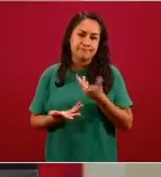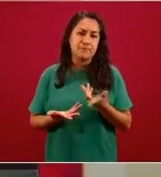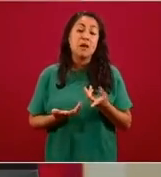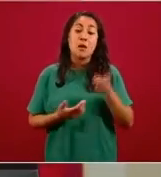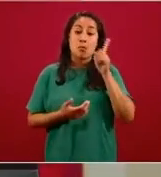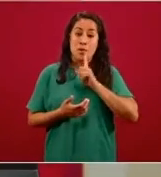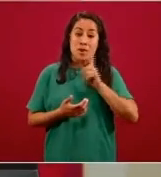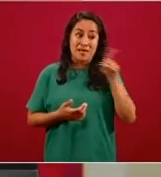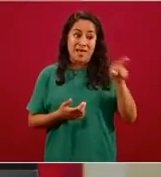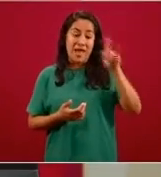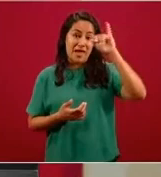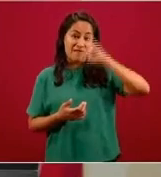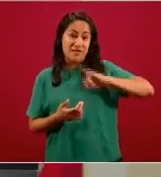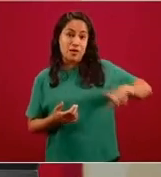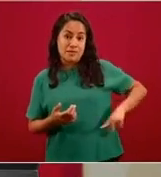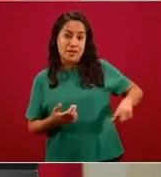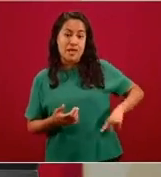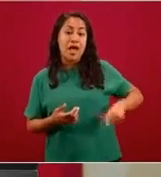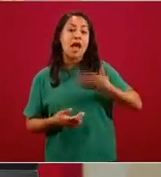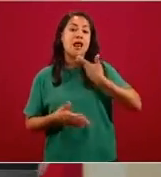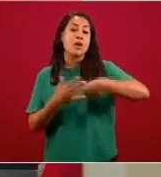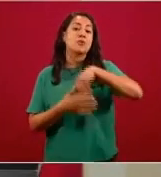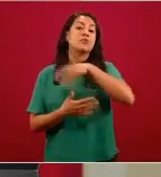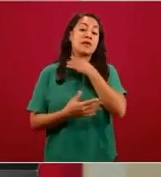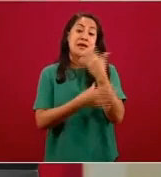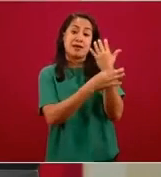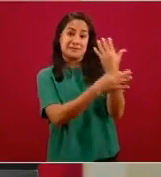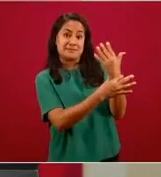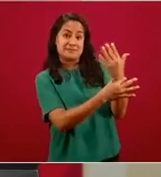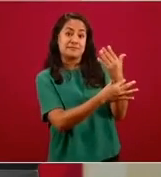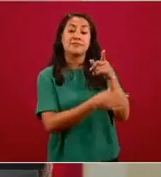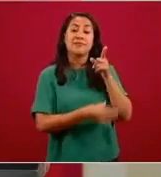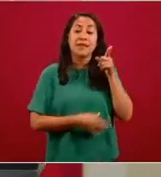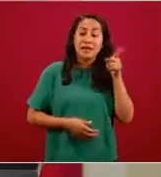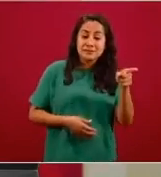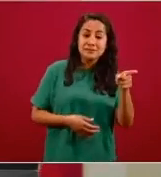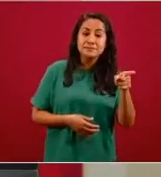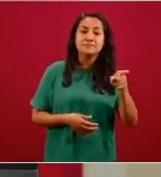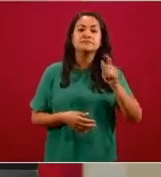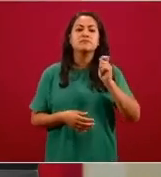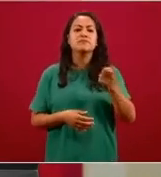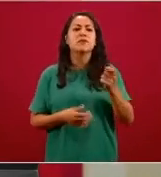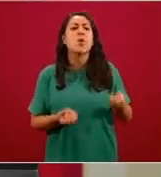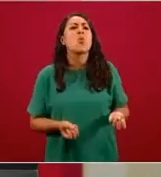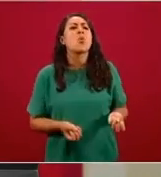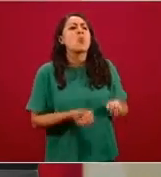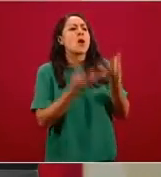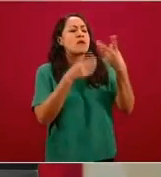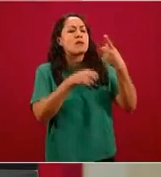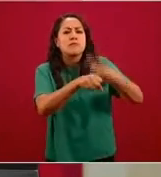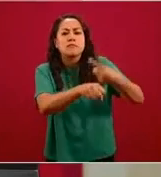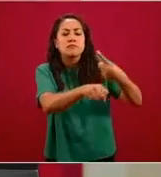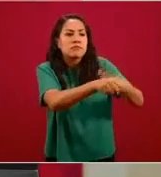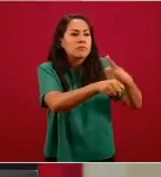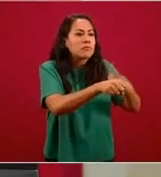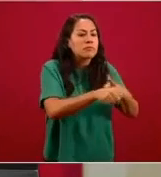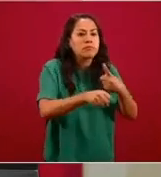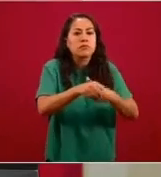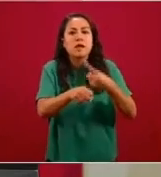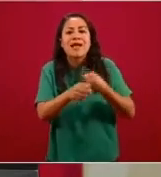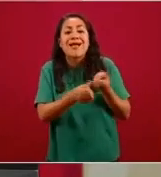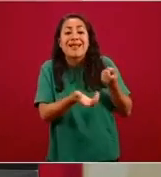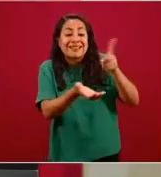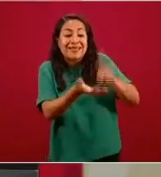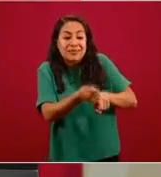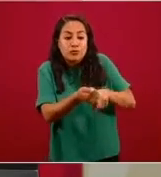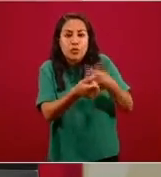rule. That's the exception. Now, the head of government of Mexico City, Claudia Scheinbaum, was talking about when you identify the number